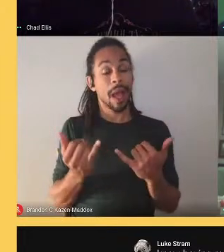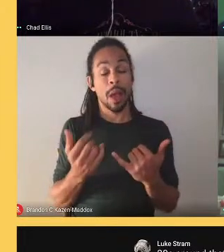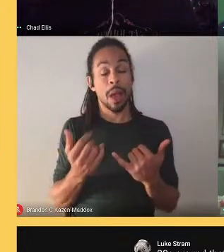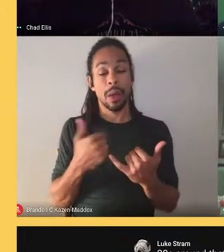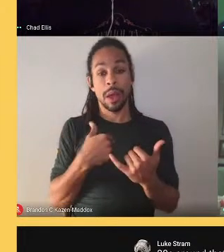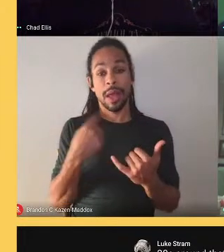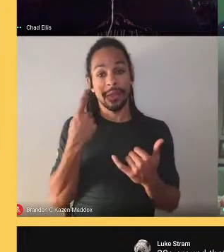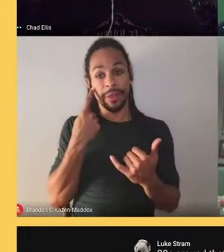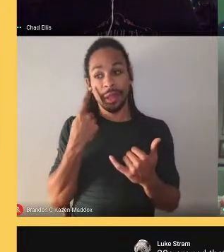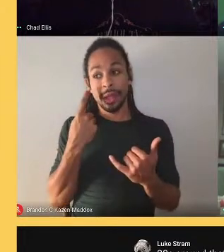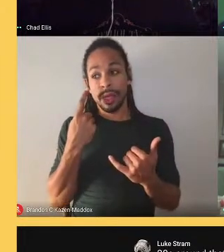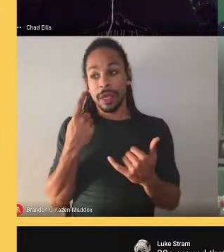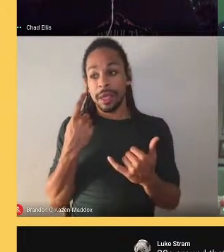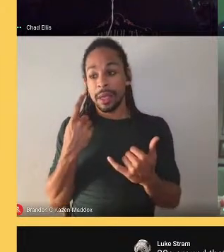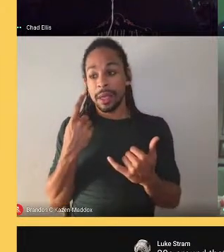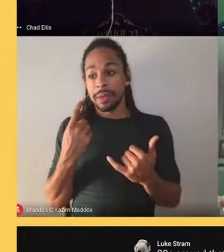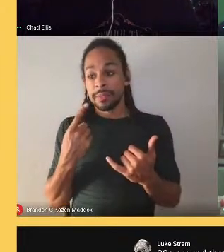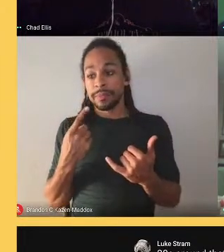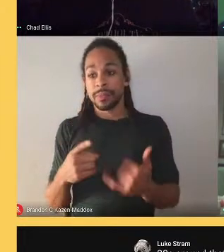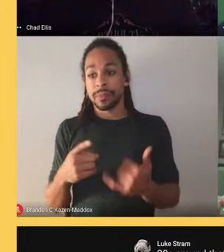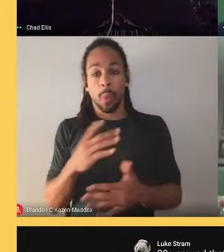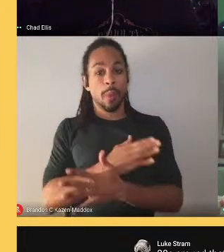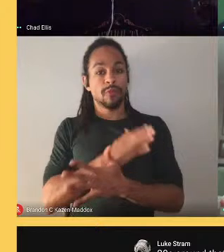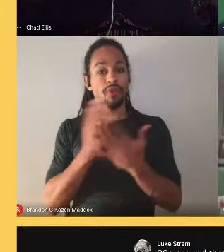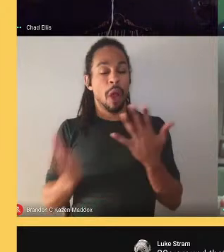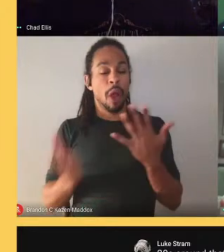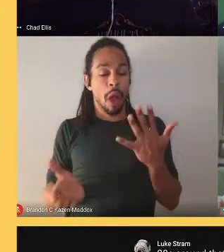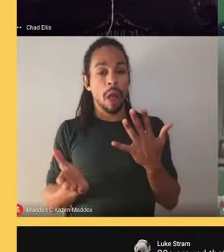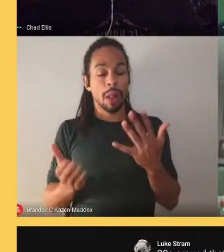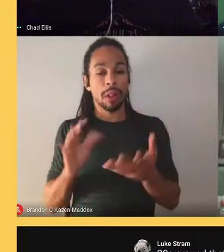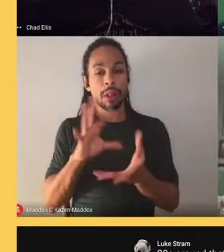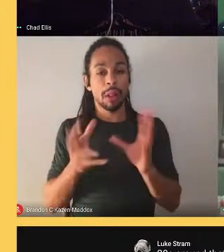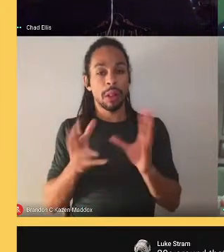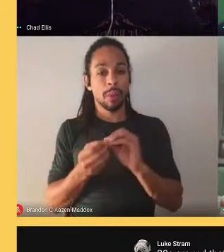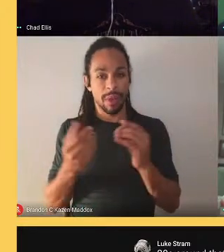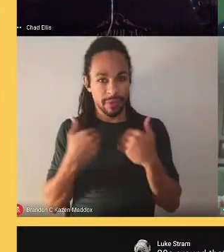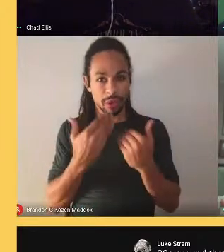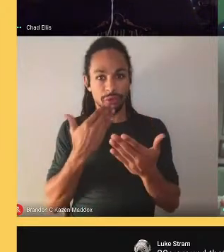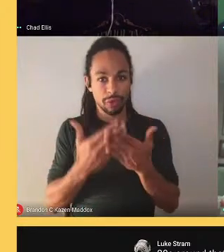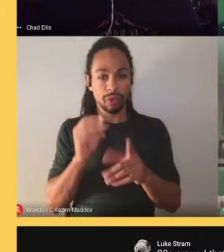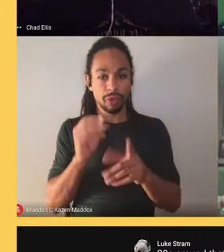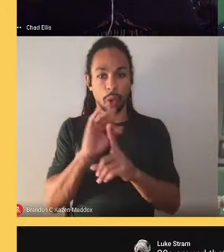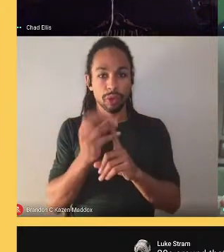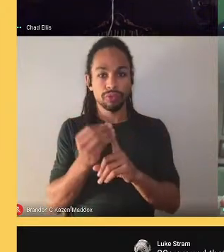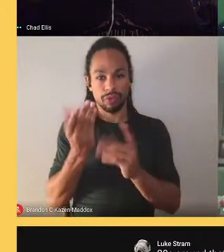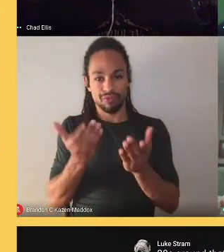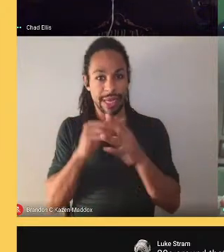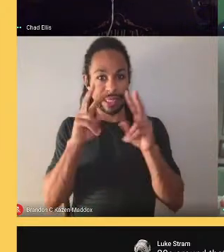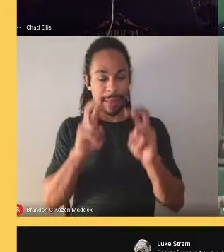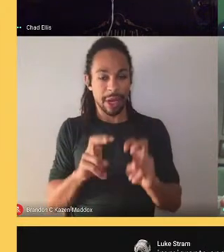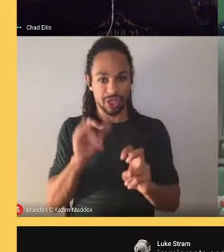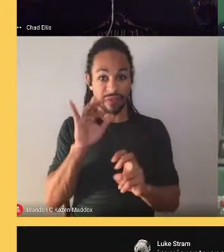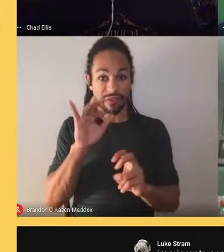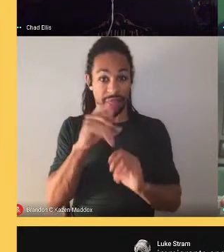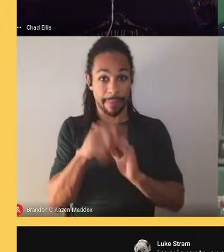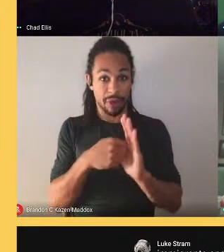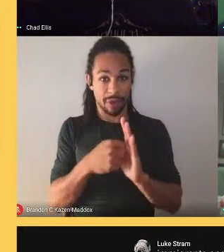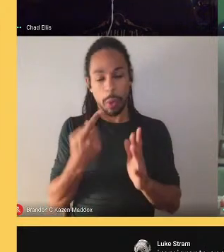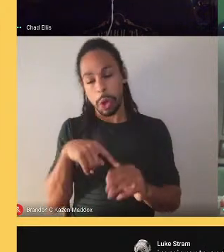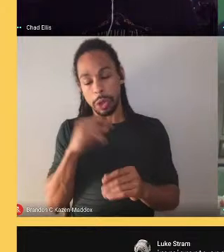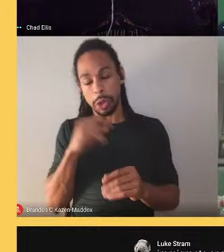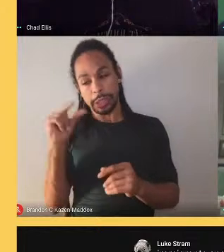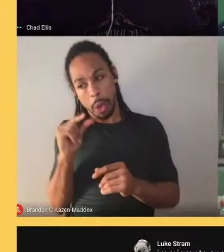overall cultural re-examination of that period where, you know, we're a tiny little part of that, but you've also got things